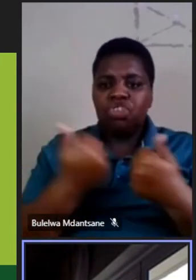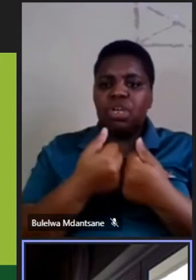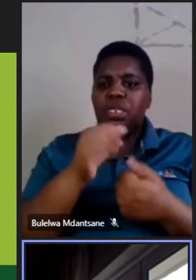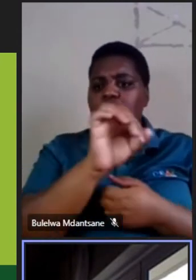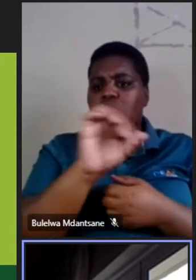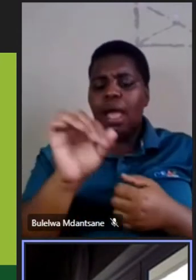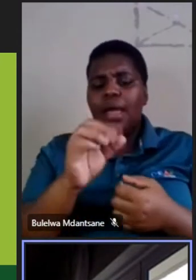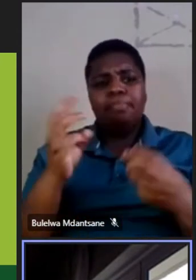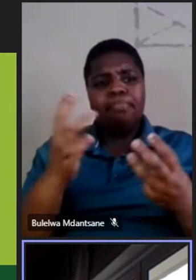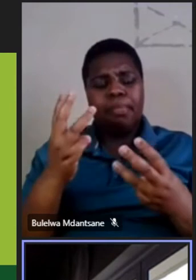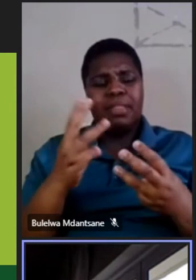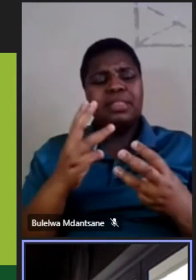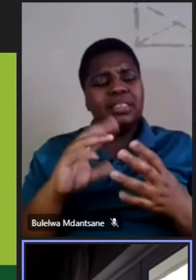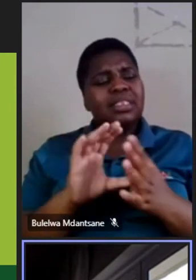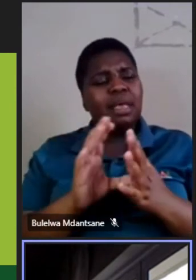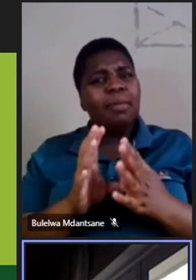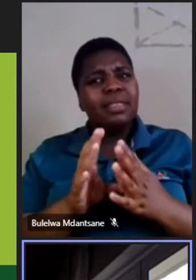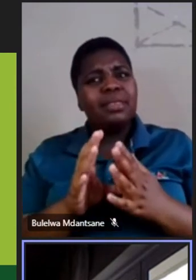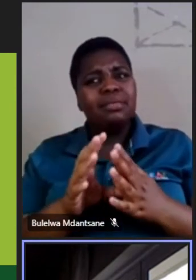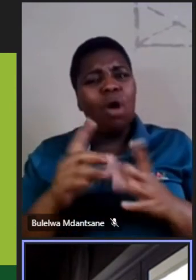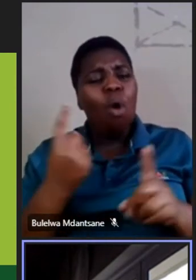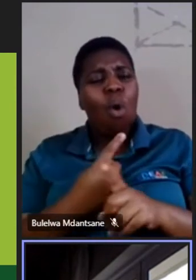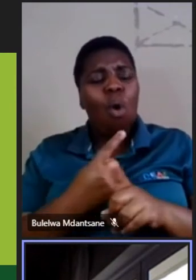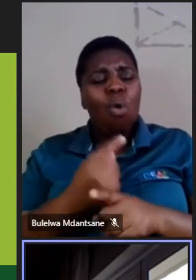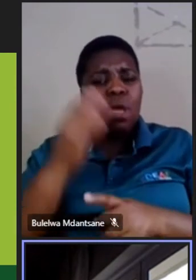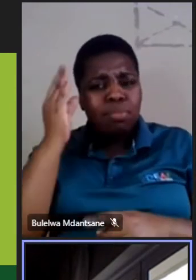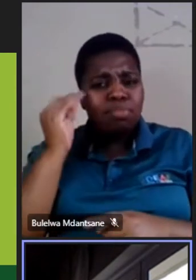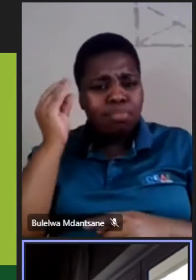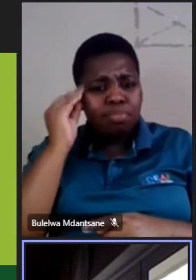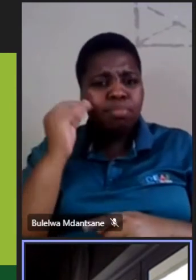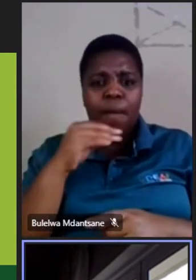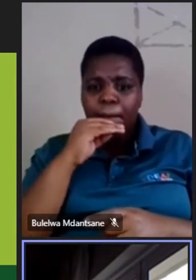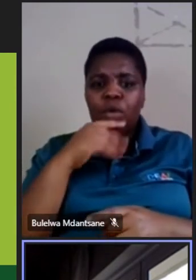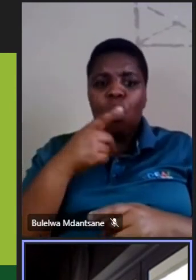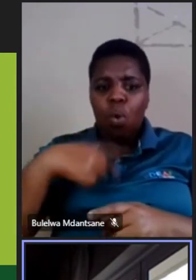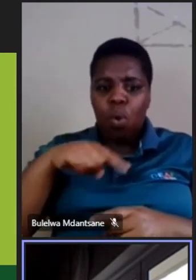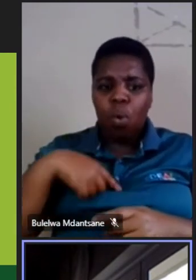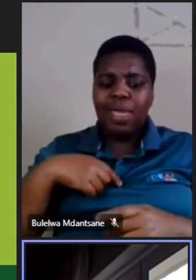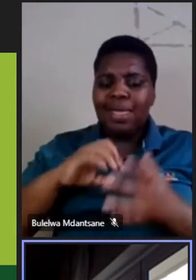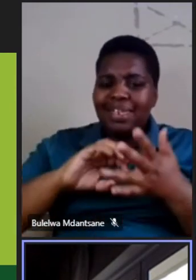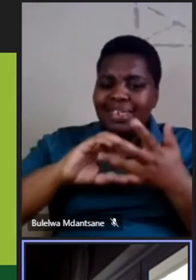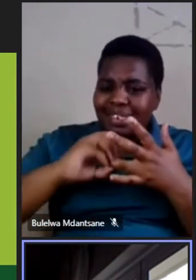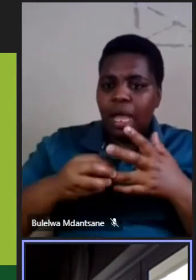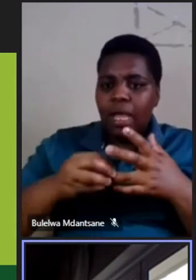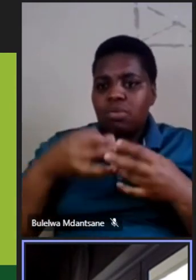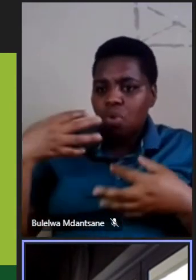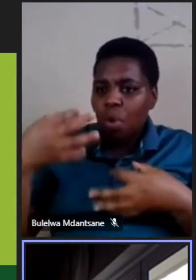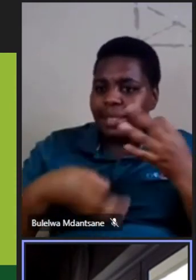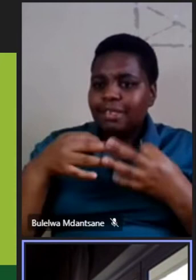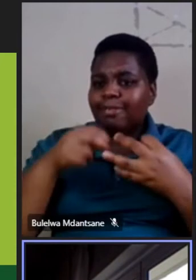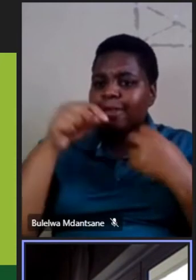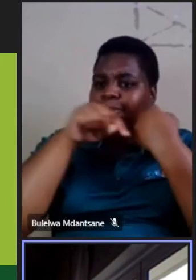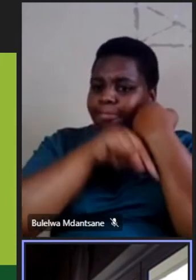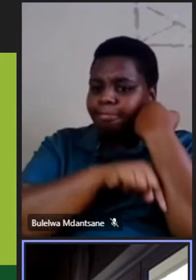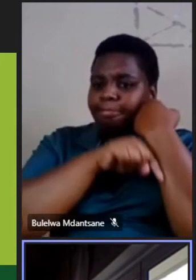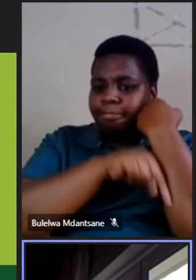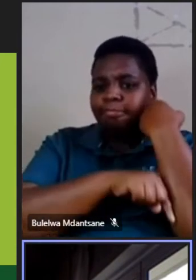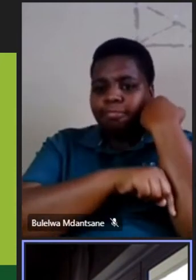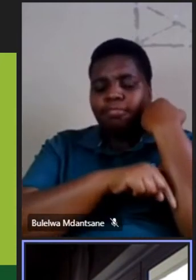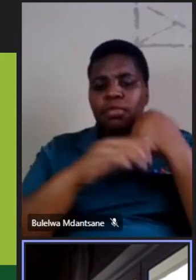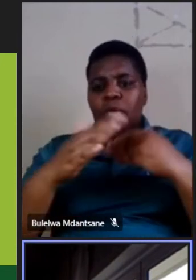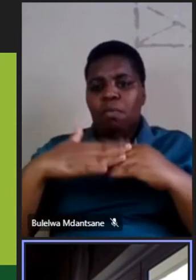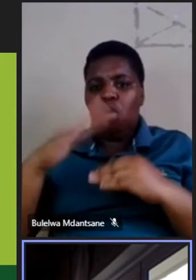are experiencing. So we made use of case studies to explain the common myths and misconceptions about people